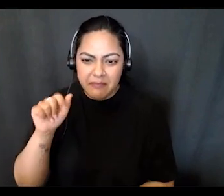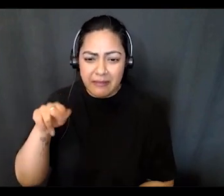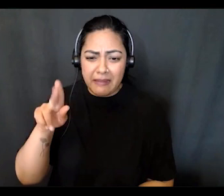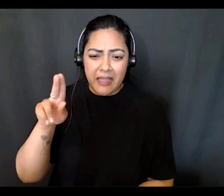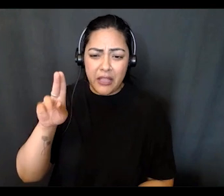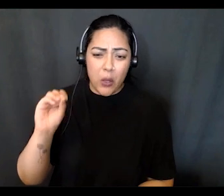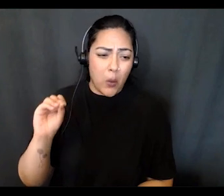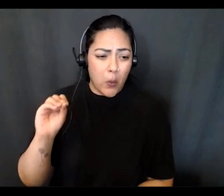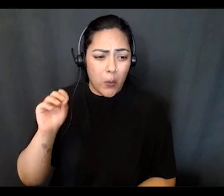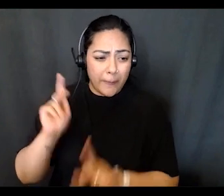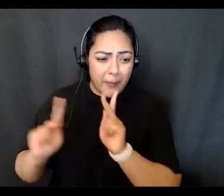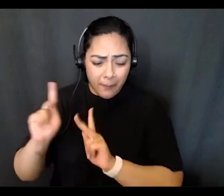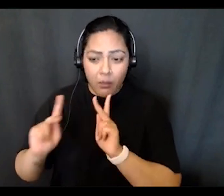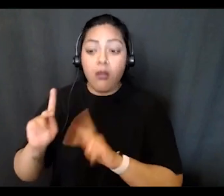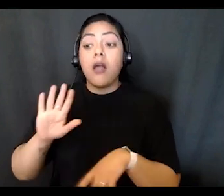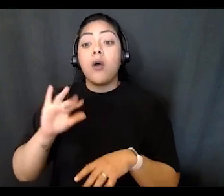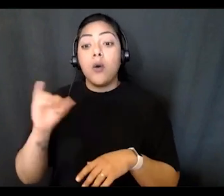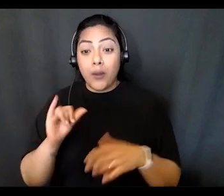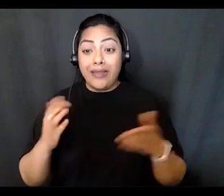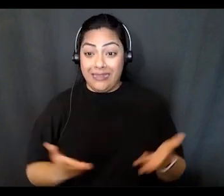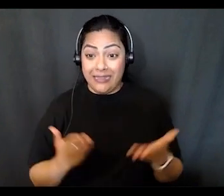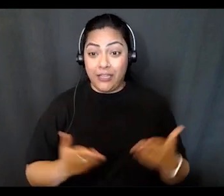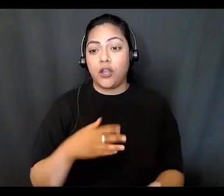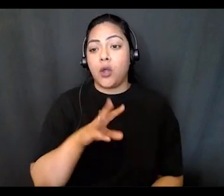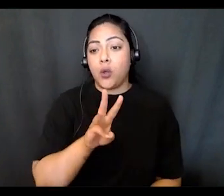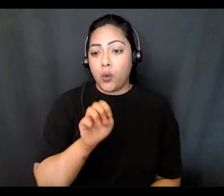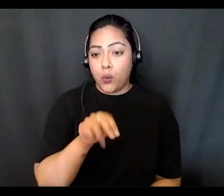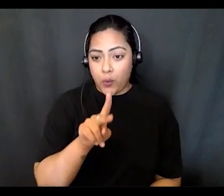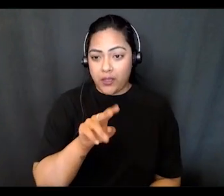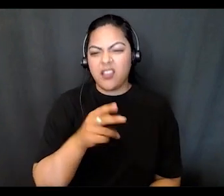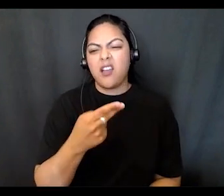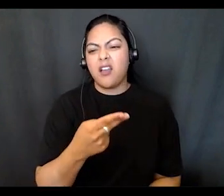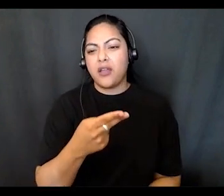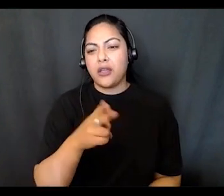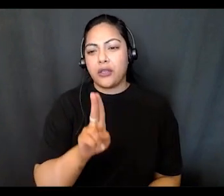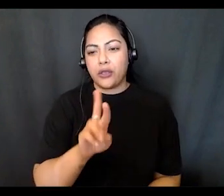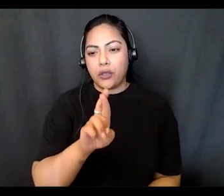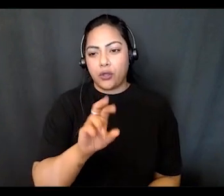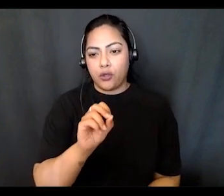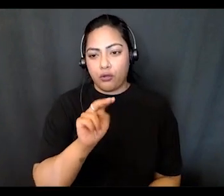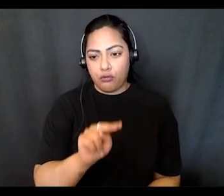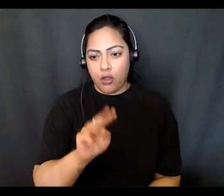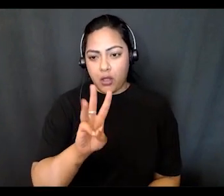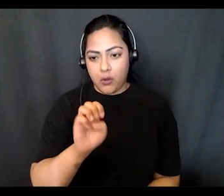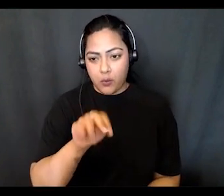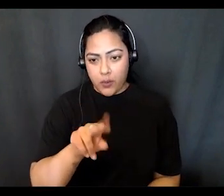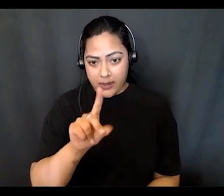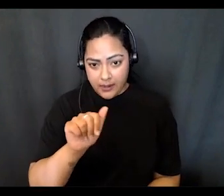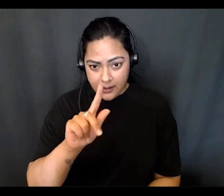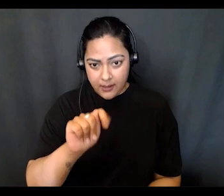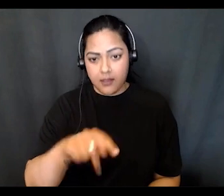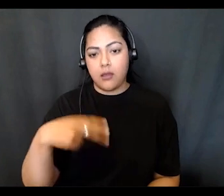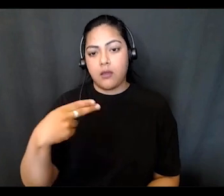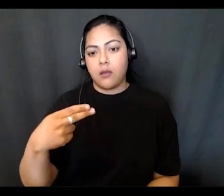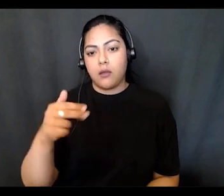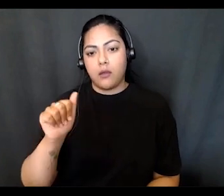Again, the Huron-Wendat, Haudenosaunee, Mississaugas of the Credit River,